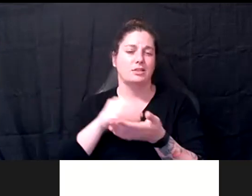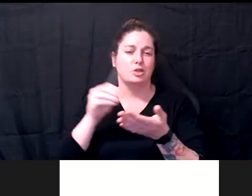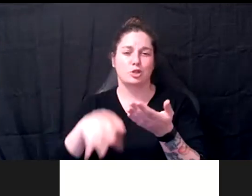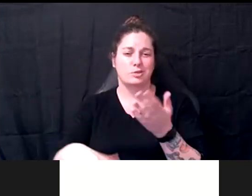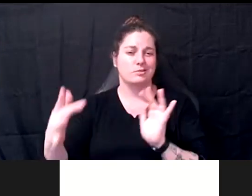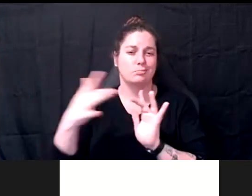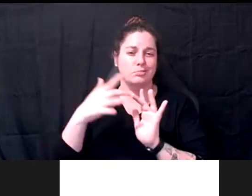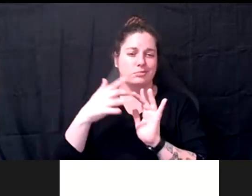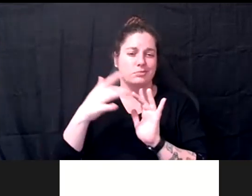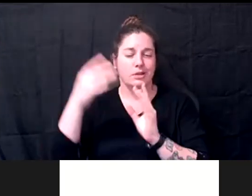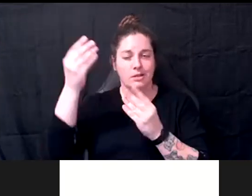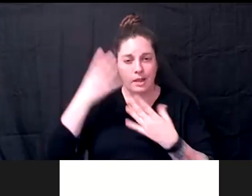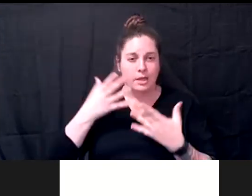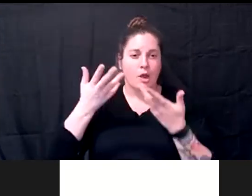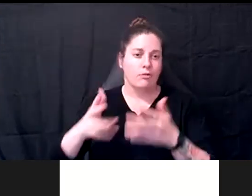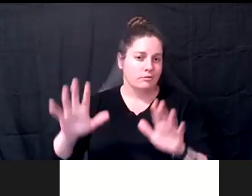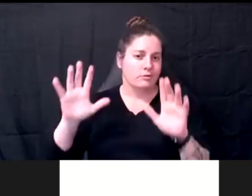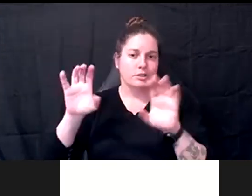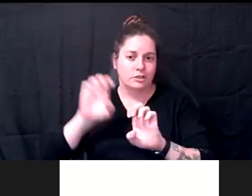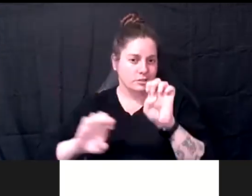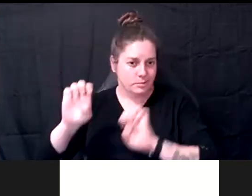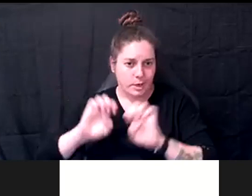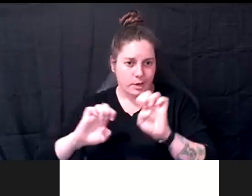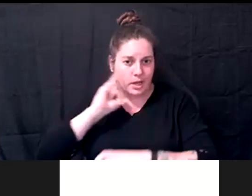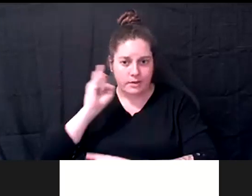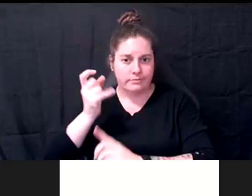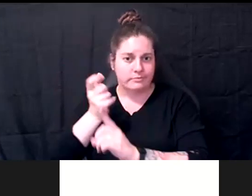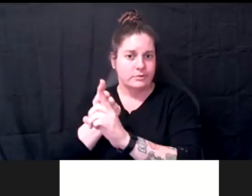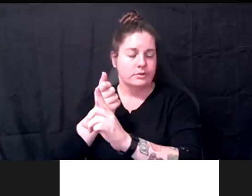if you're good,